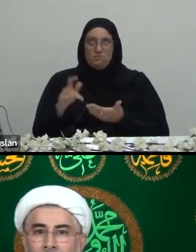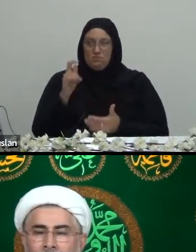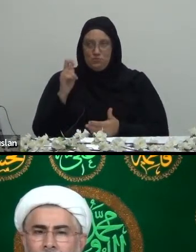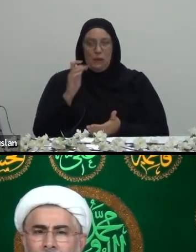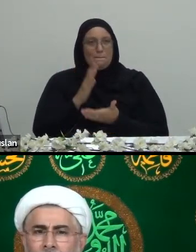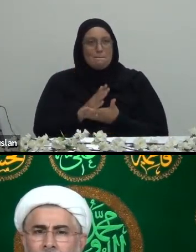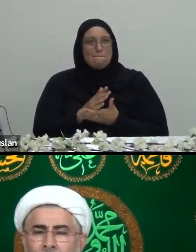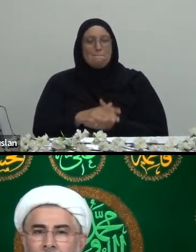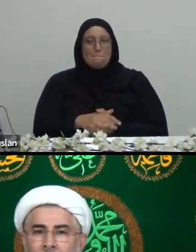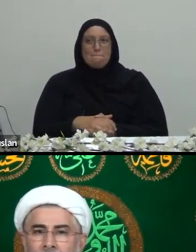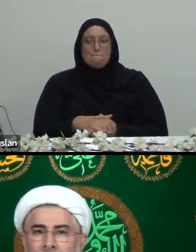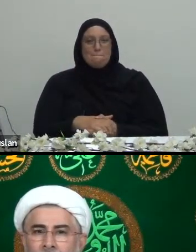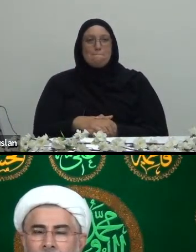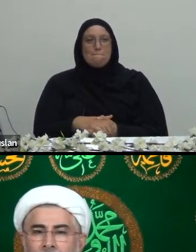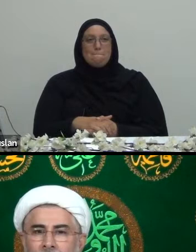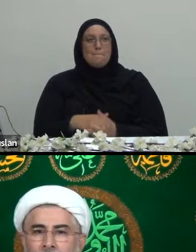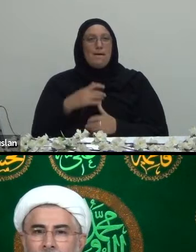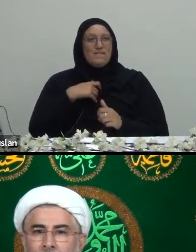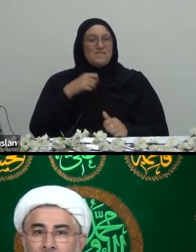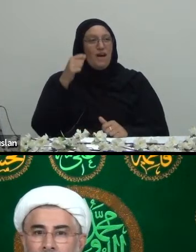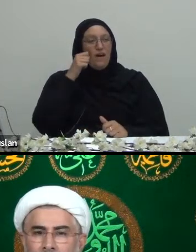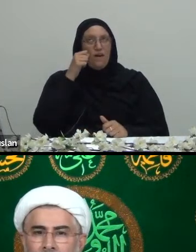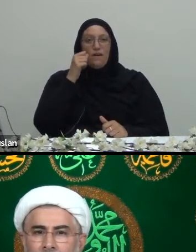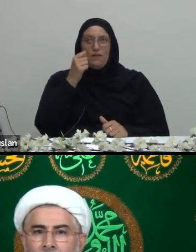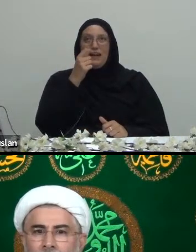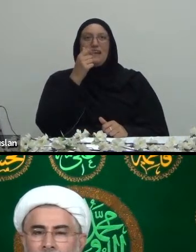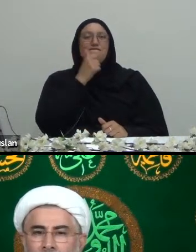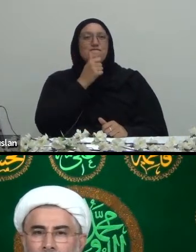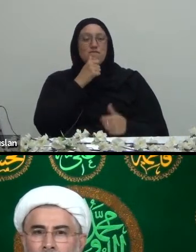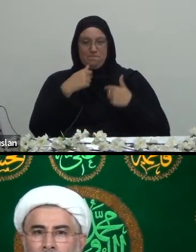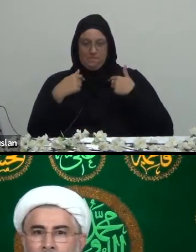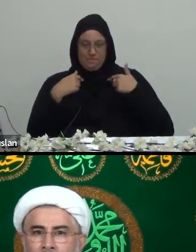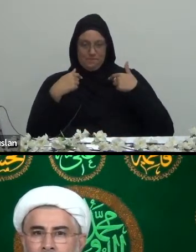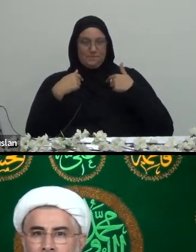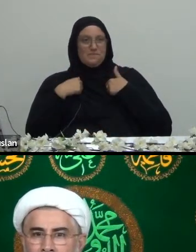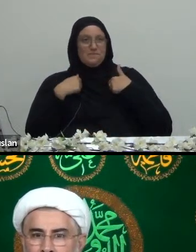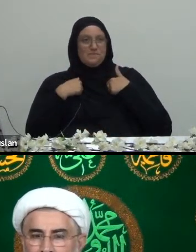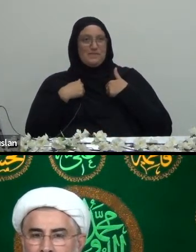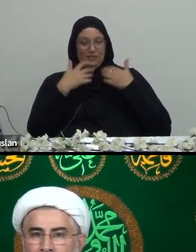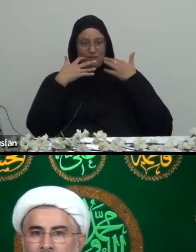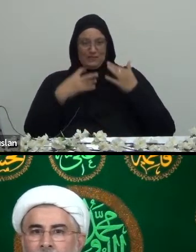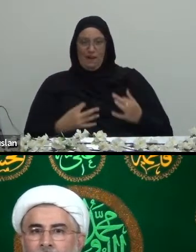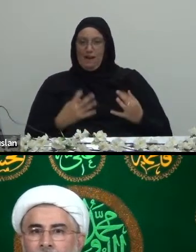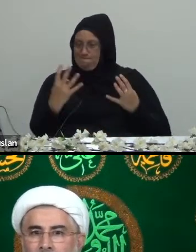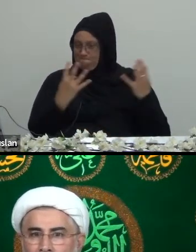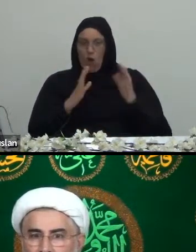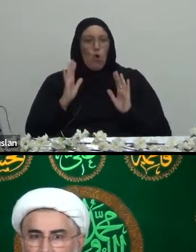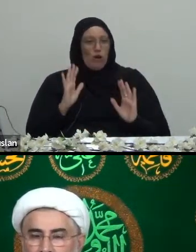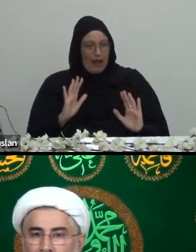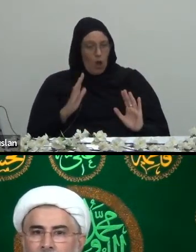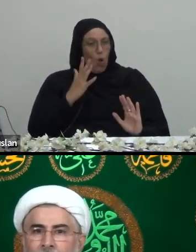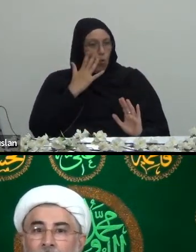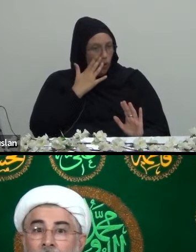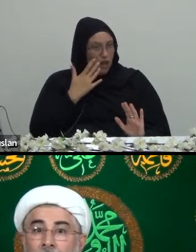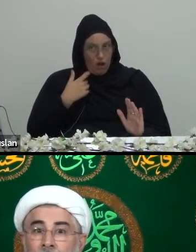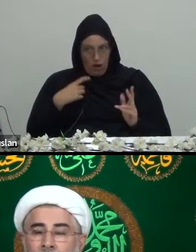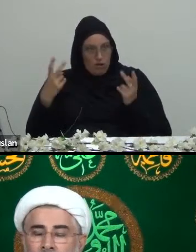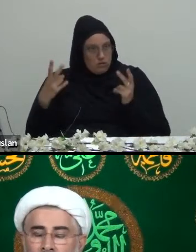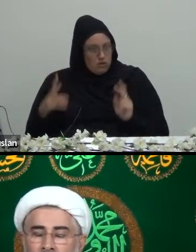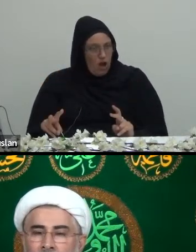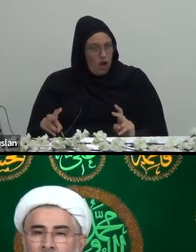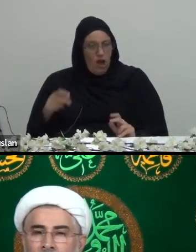you agree between your beneficiaries that this is how I want to distribute things while you're still